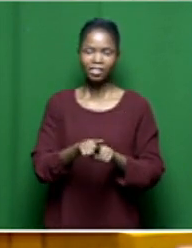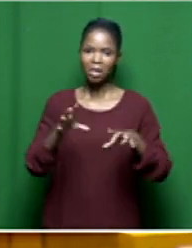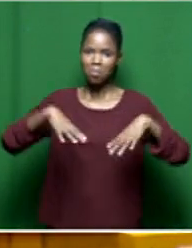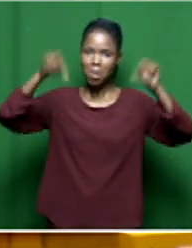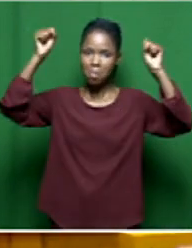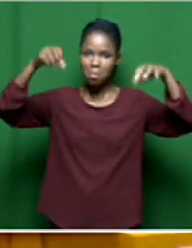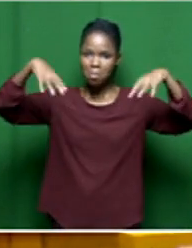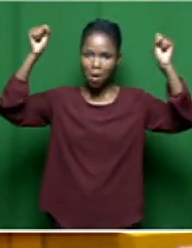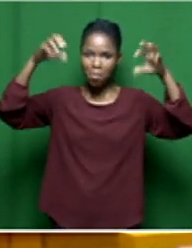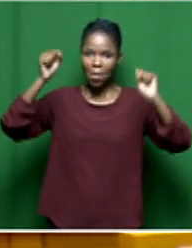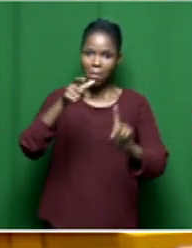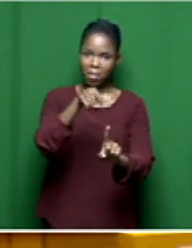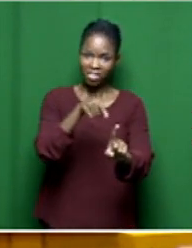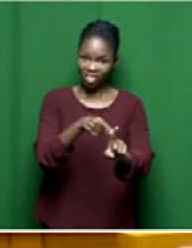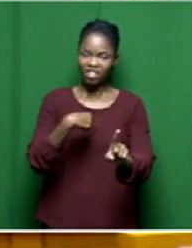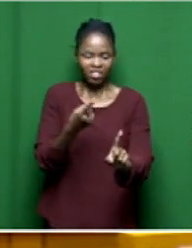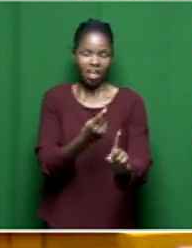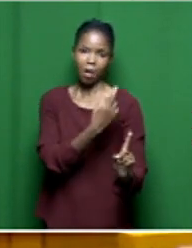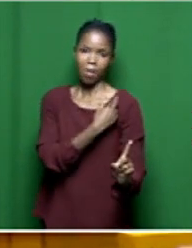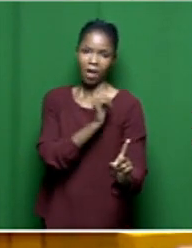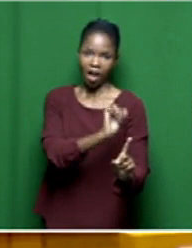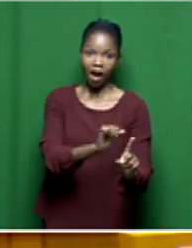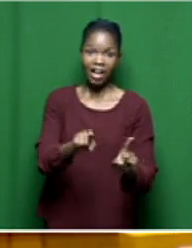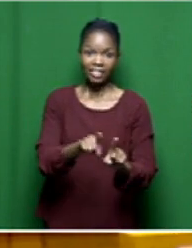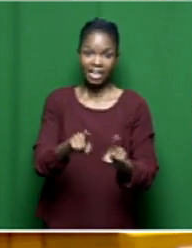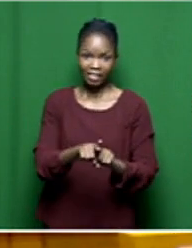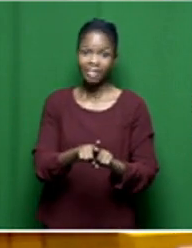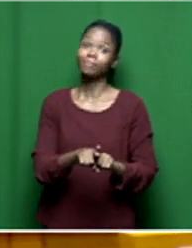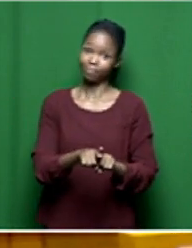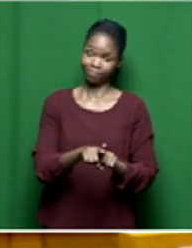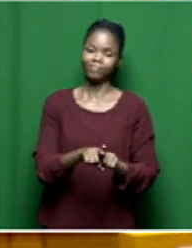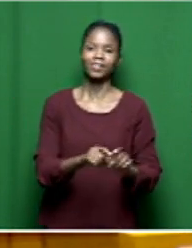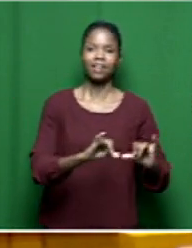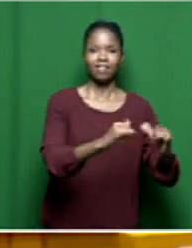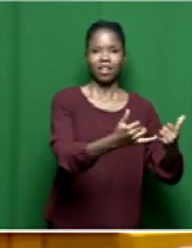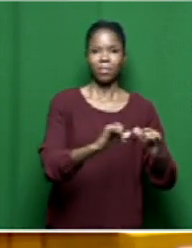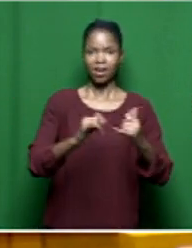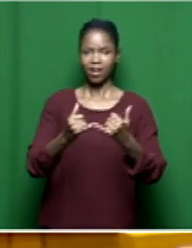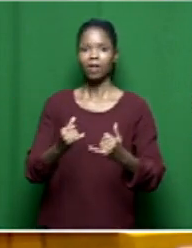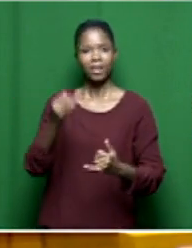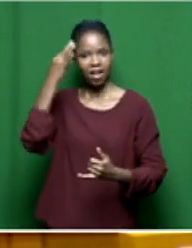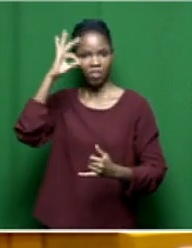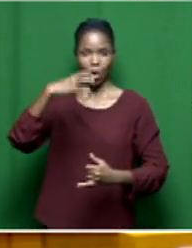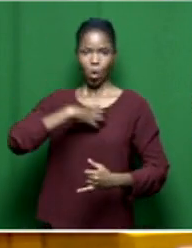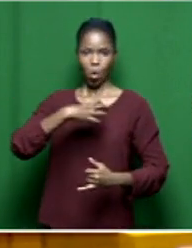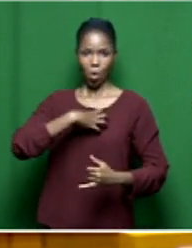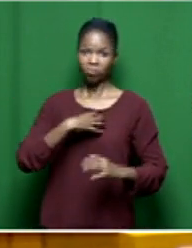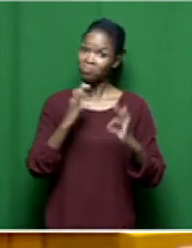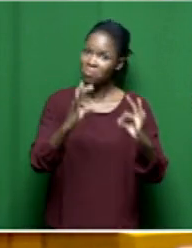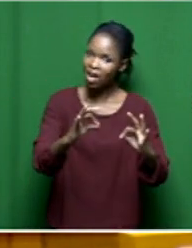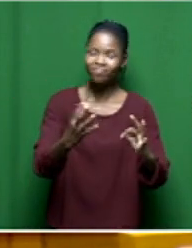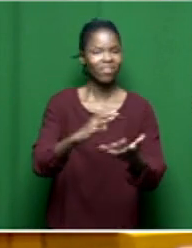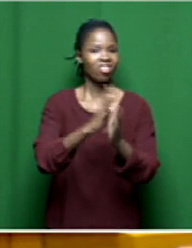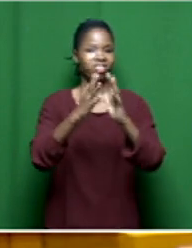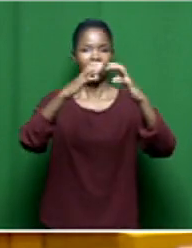of one man who has made sure that our state-owned entities are in a state of collapse.